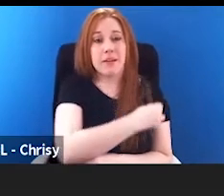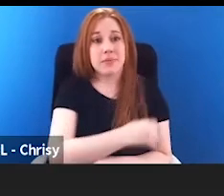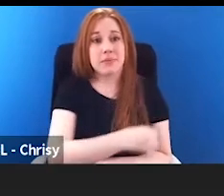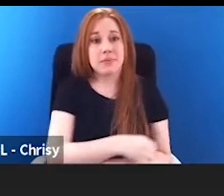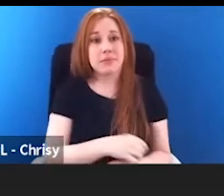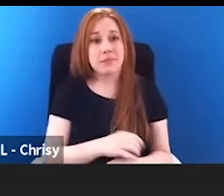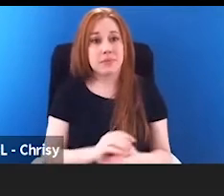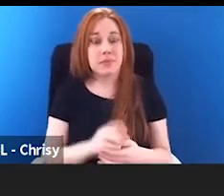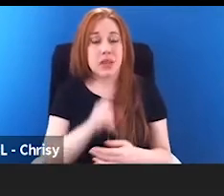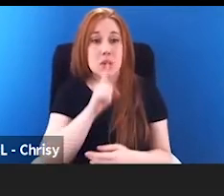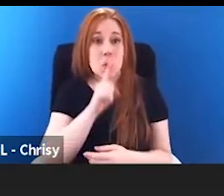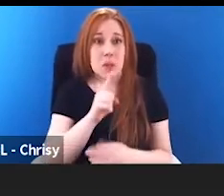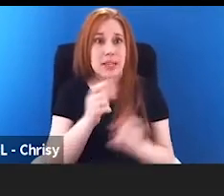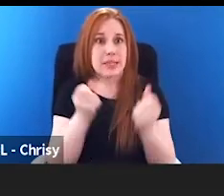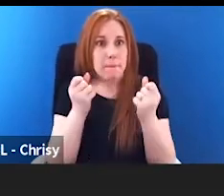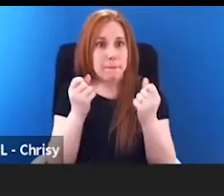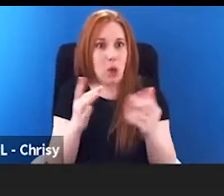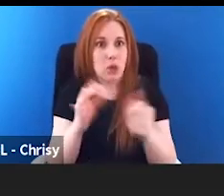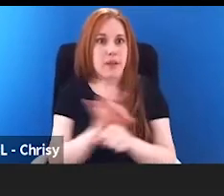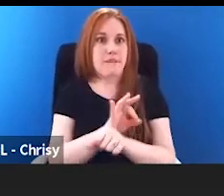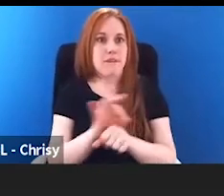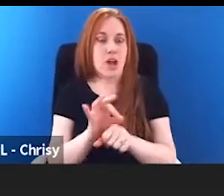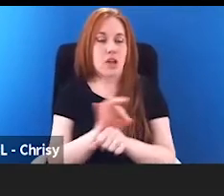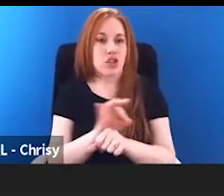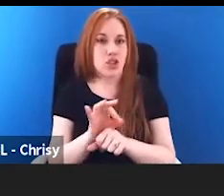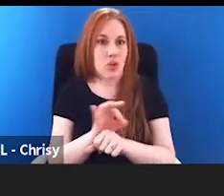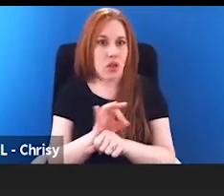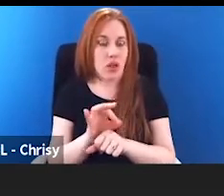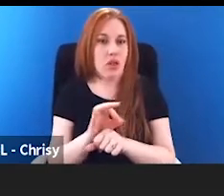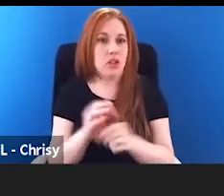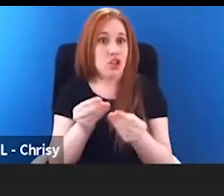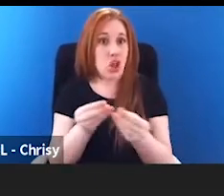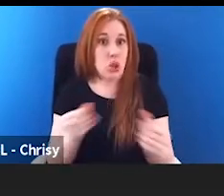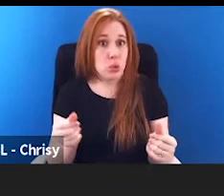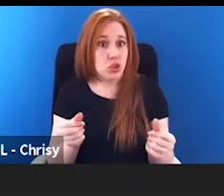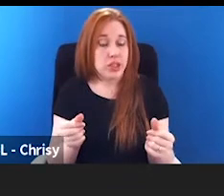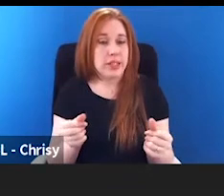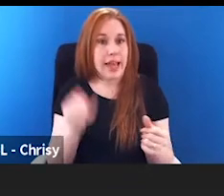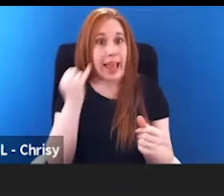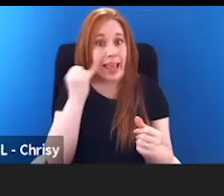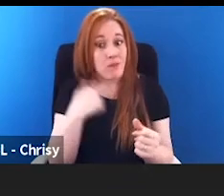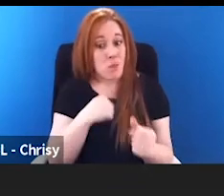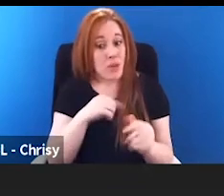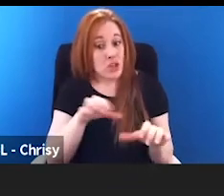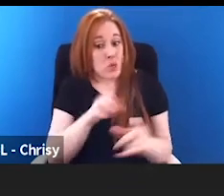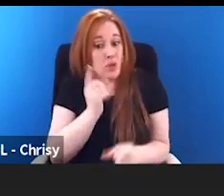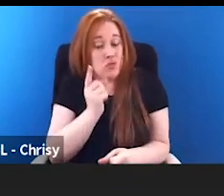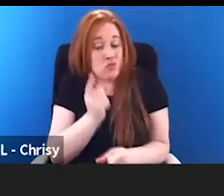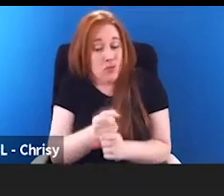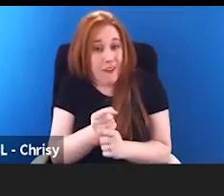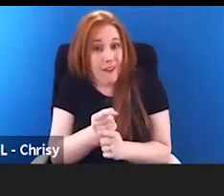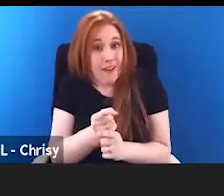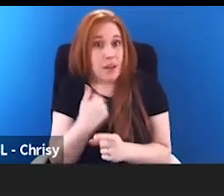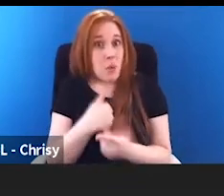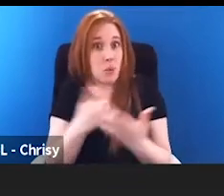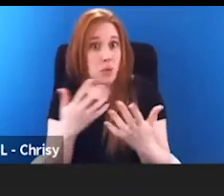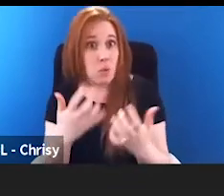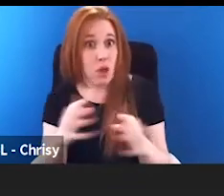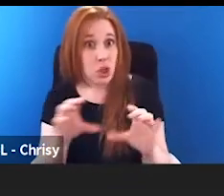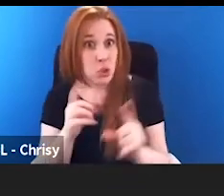it really is a multifunctional, multi-pronged solution that if we get it right, and I think we want to get it